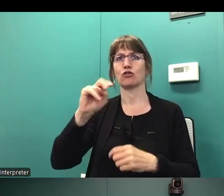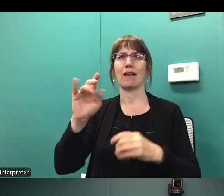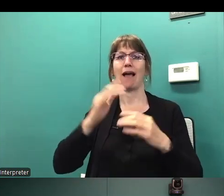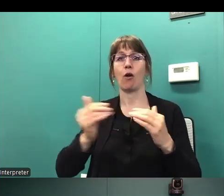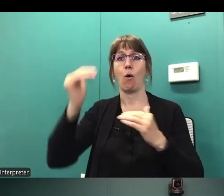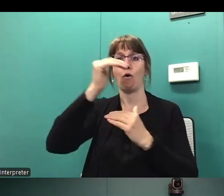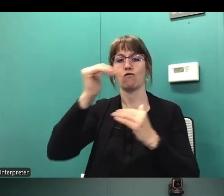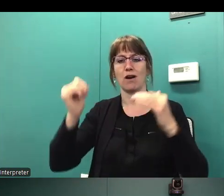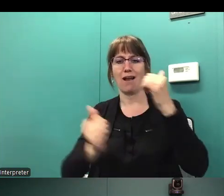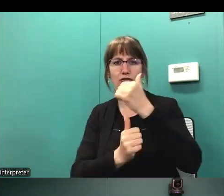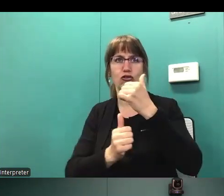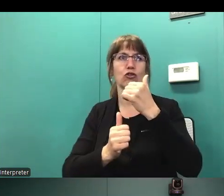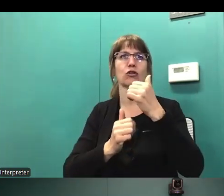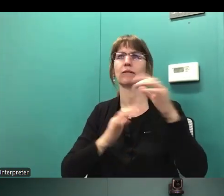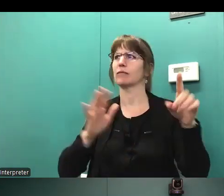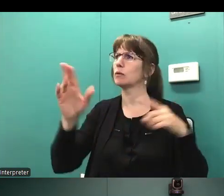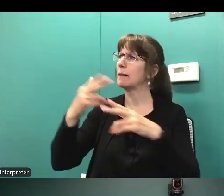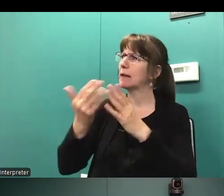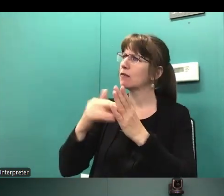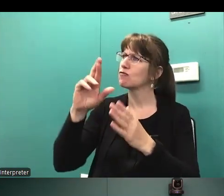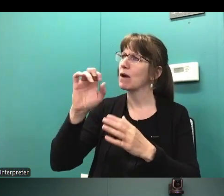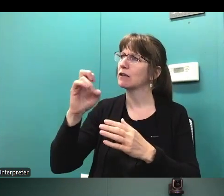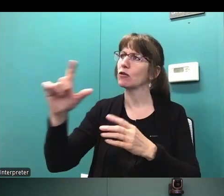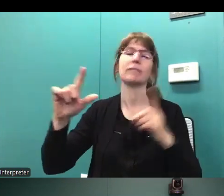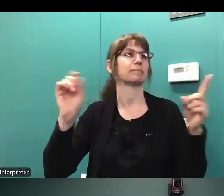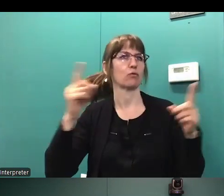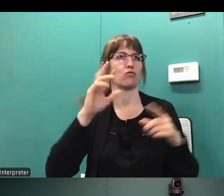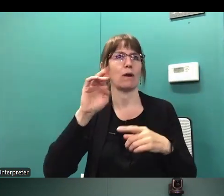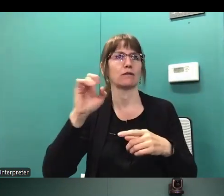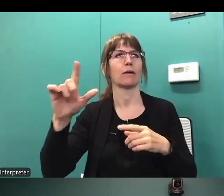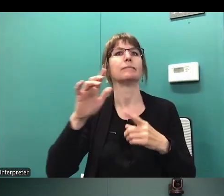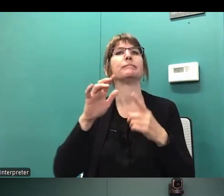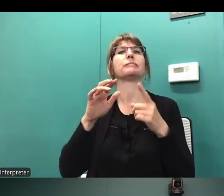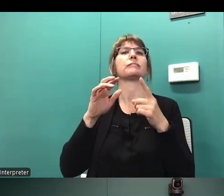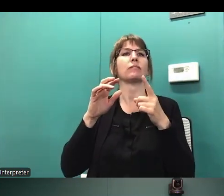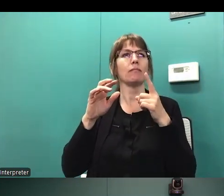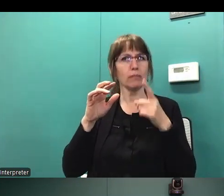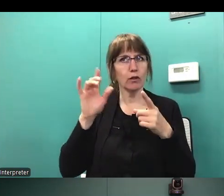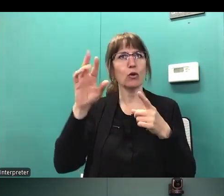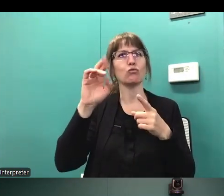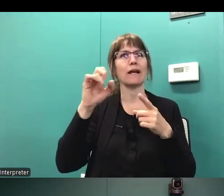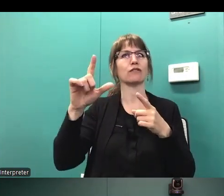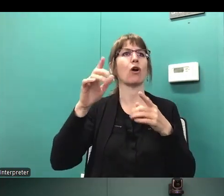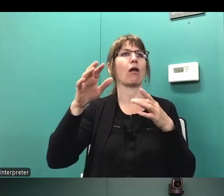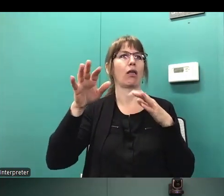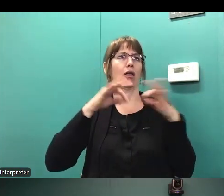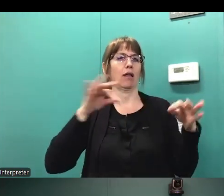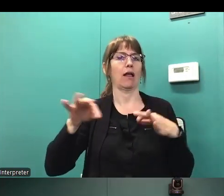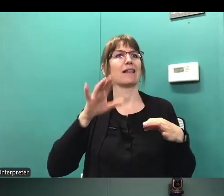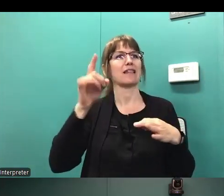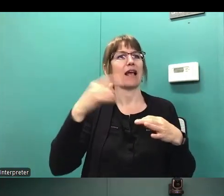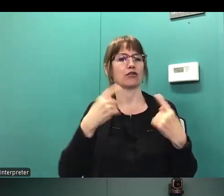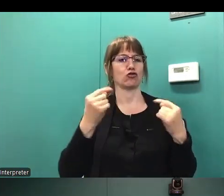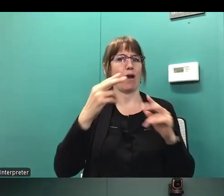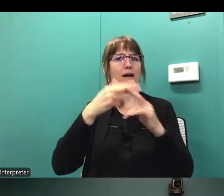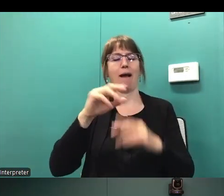So, Rachel, right? yes. So Rachel just shared about, using like this what's it called? It's called Magnet Town. Magnet